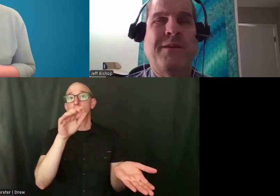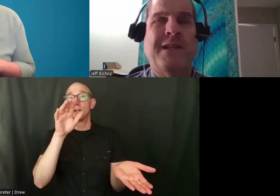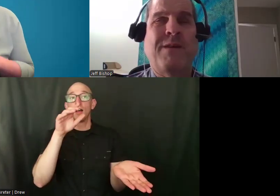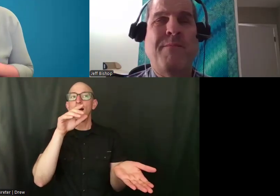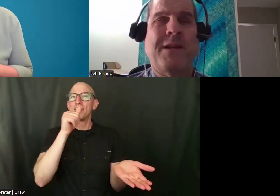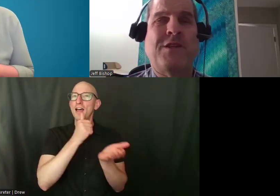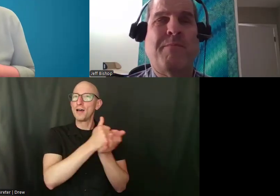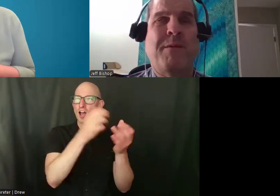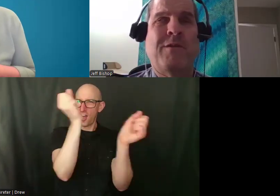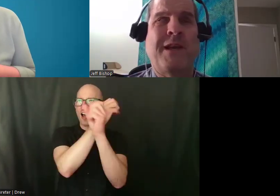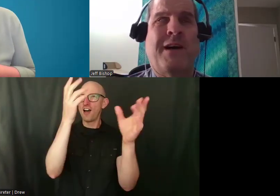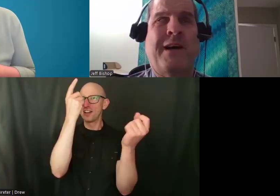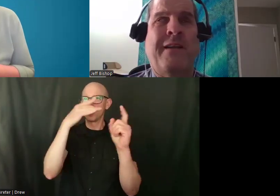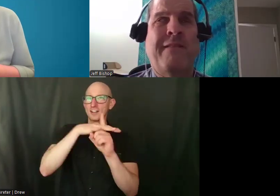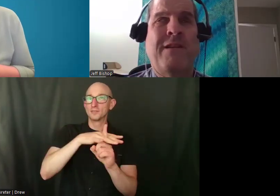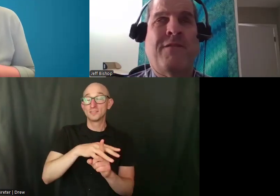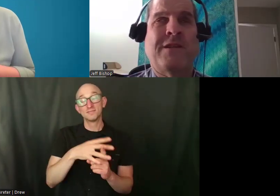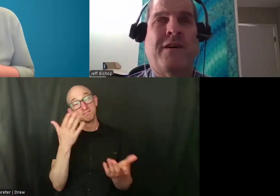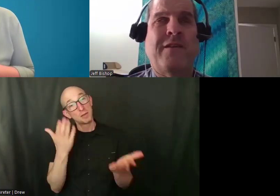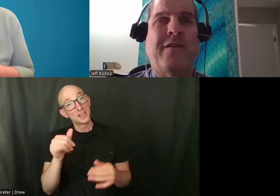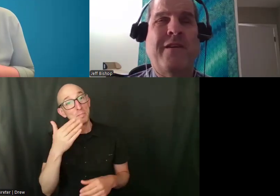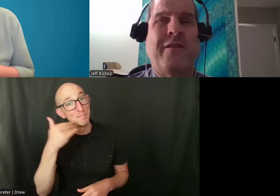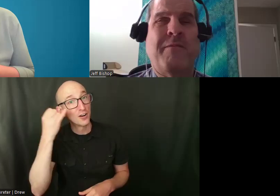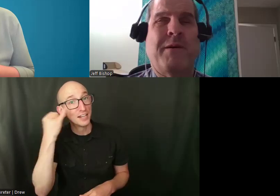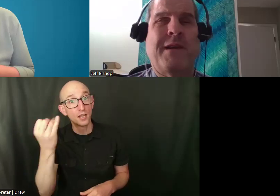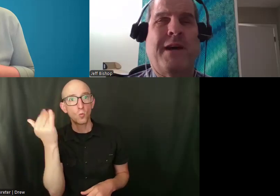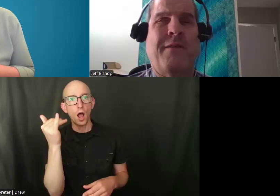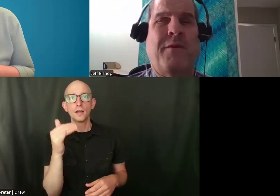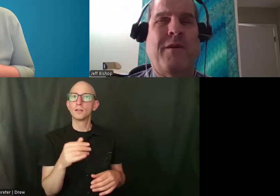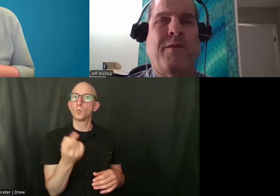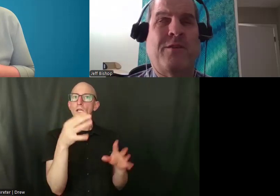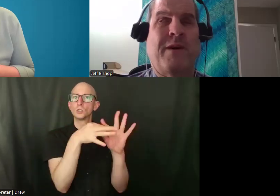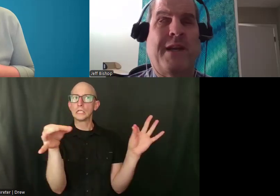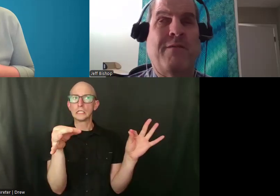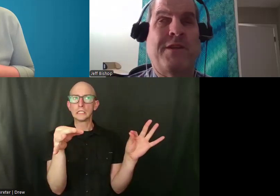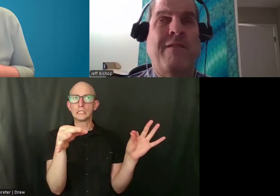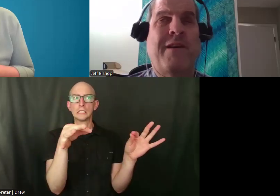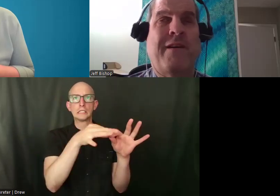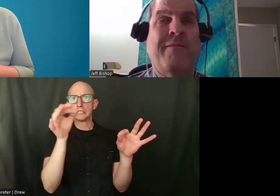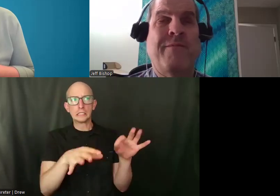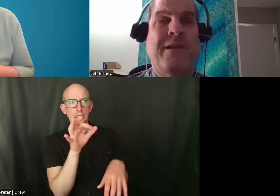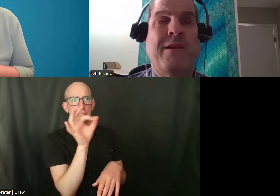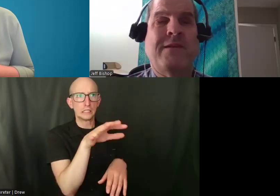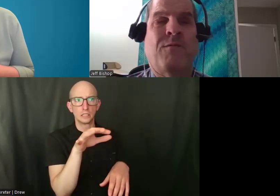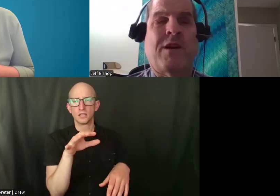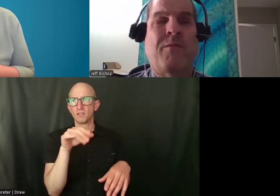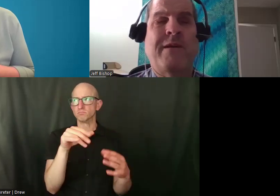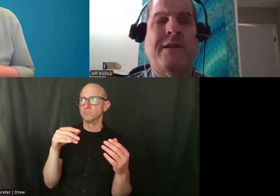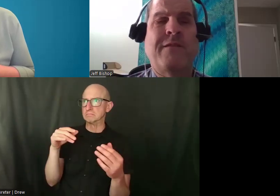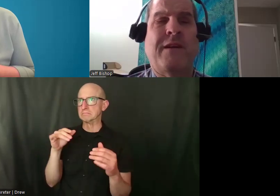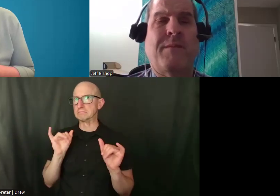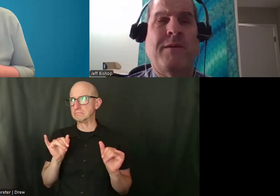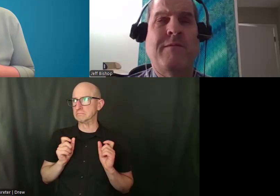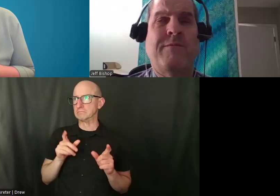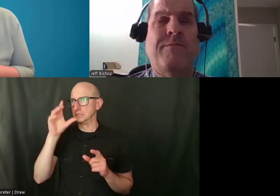to do it this way because you're building on, first of all, you're building on really what you're wanting to achieve here. So what careers